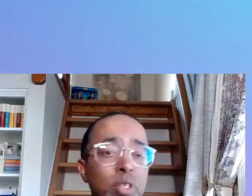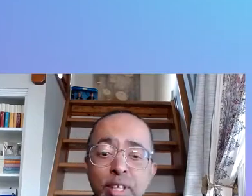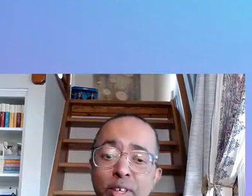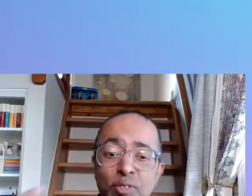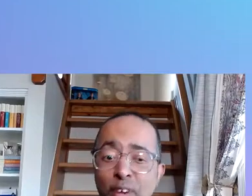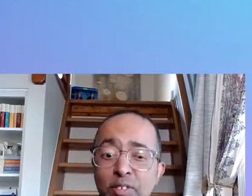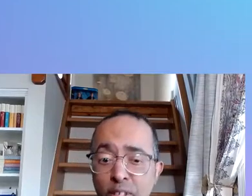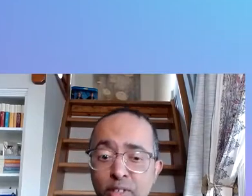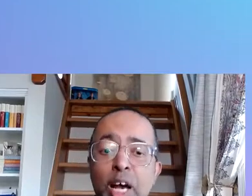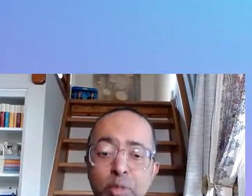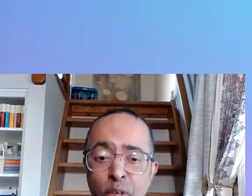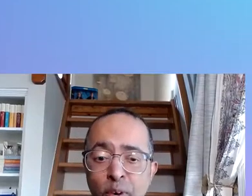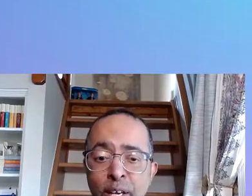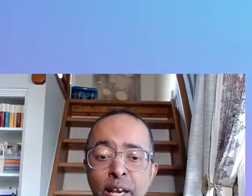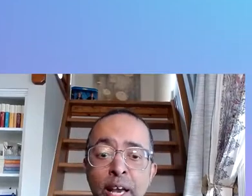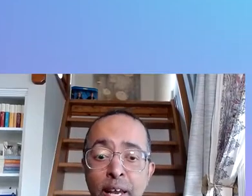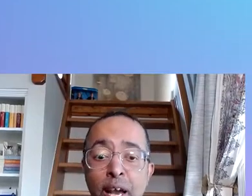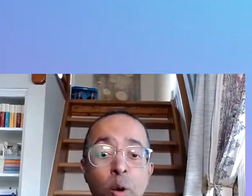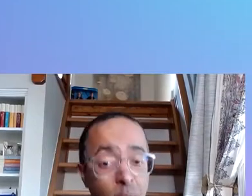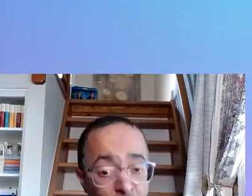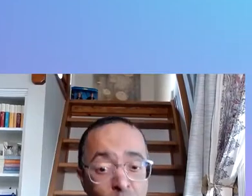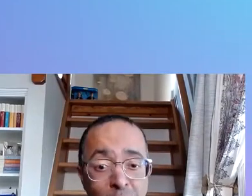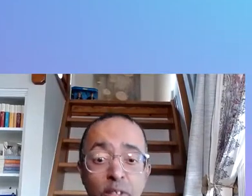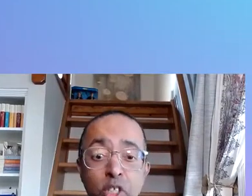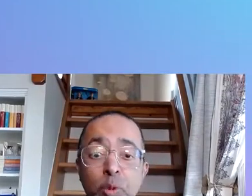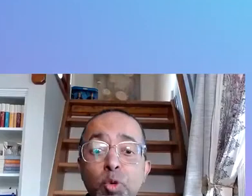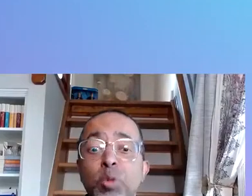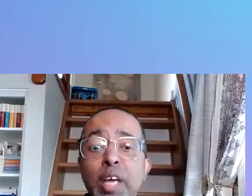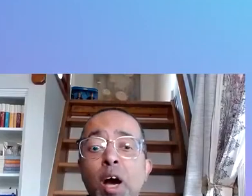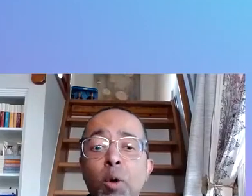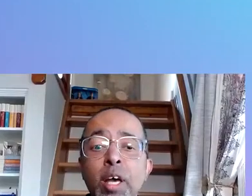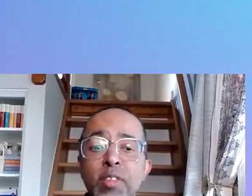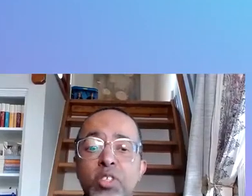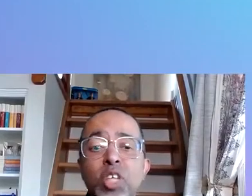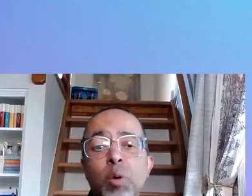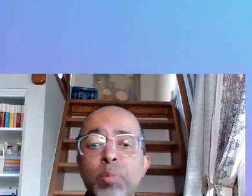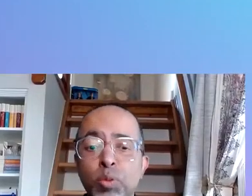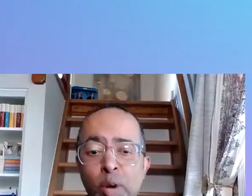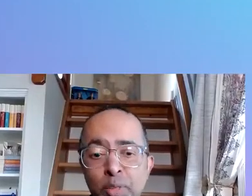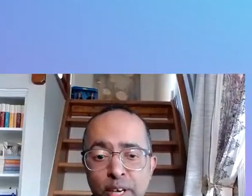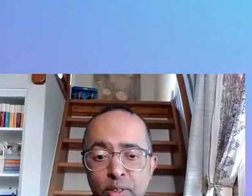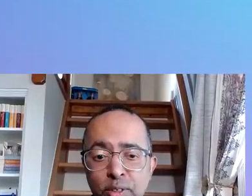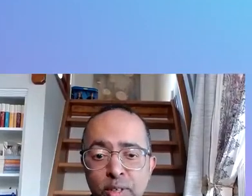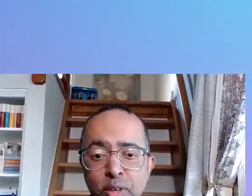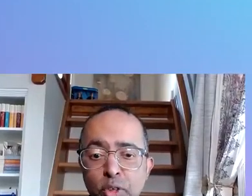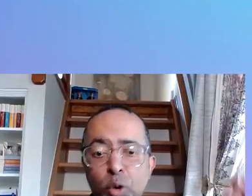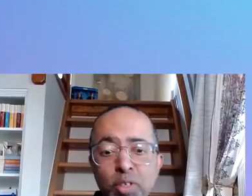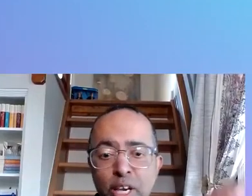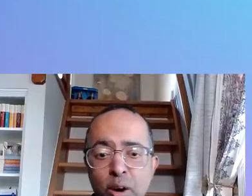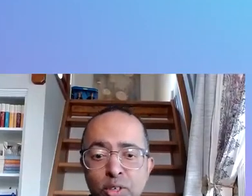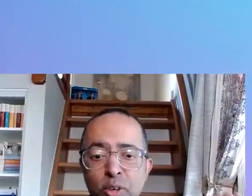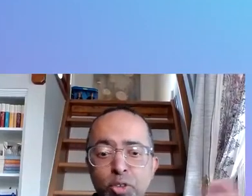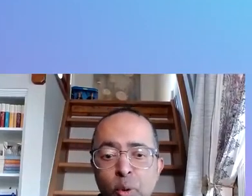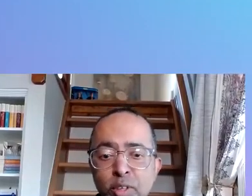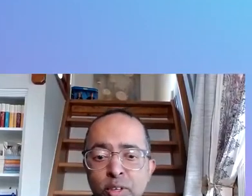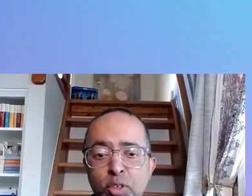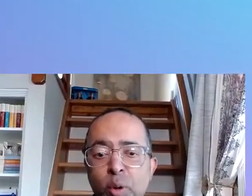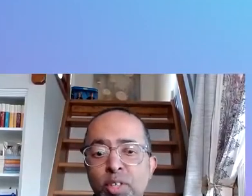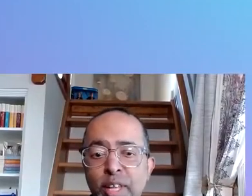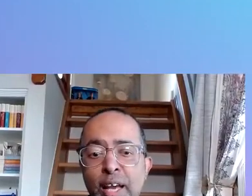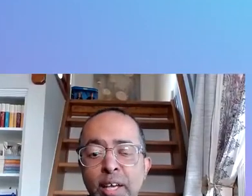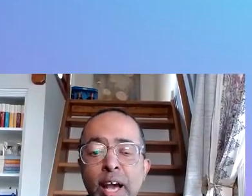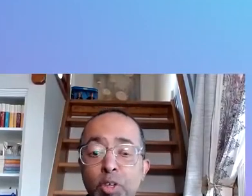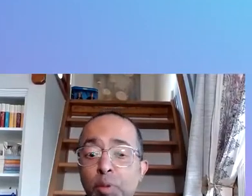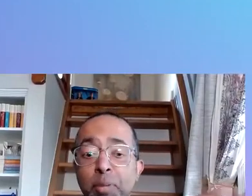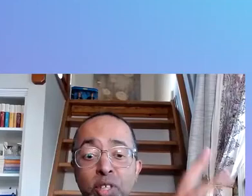oh, someone's done this 5, 6 times already. And now, in all likelihood, someone wrote down, this is how we build websites. There's always a carousel. There's always a this. There's